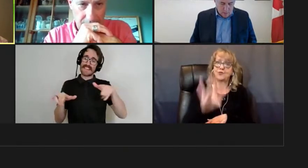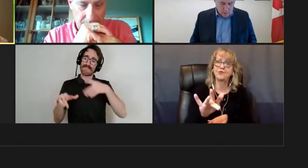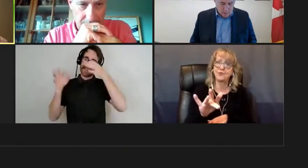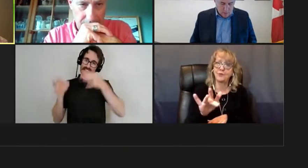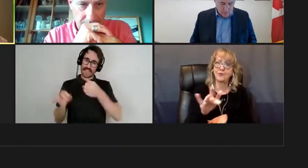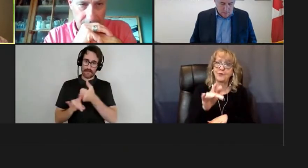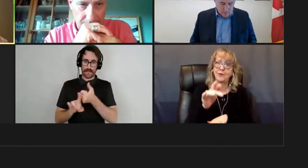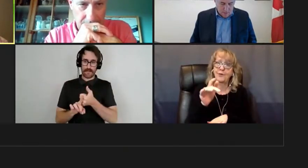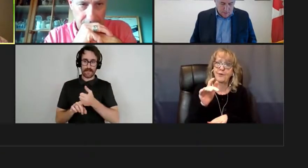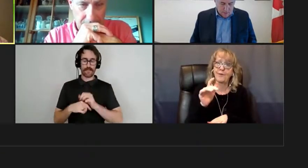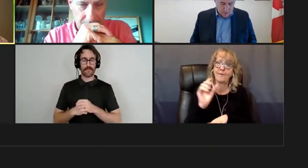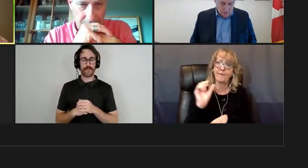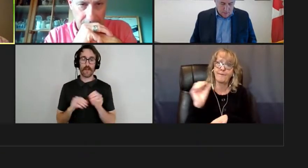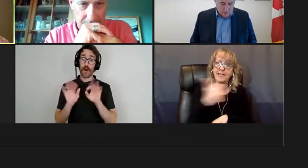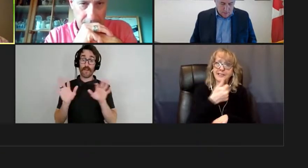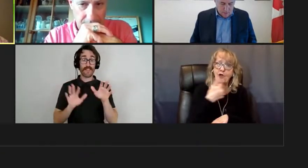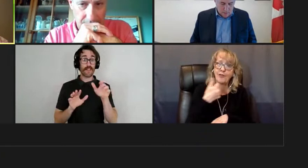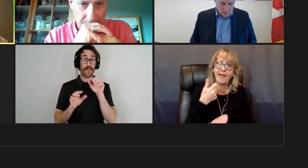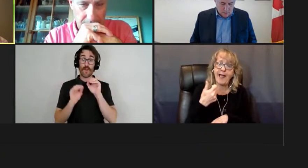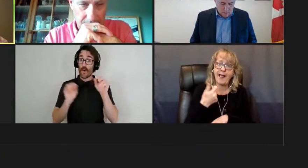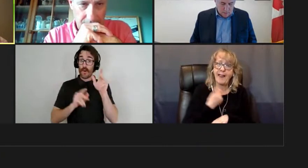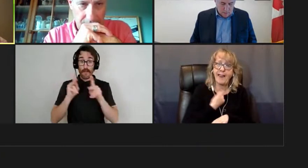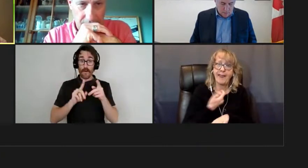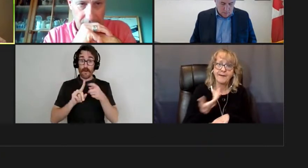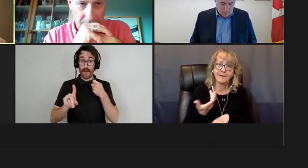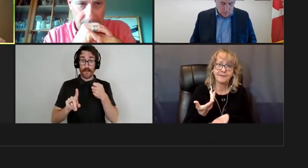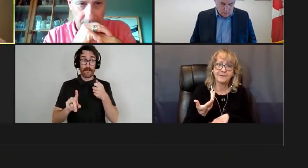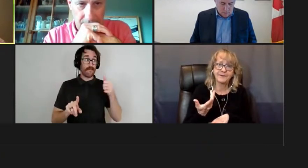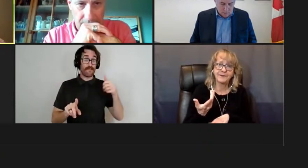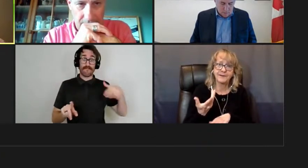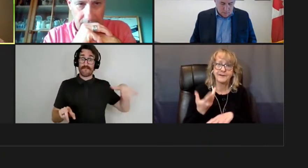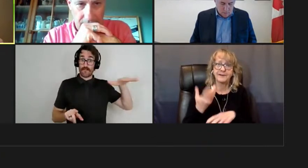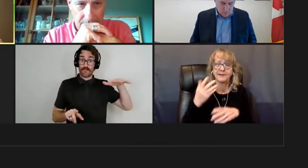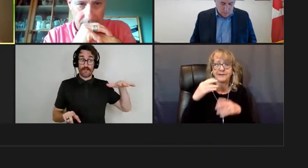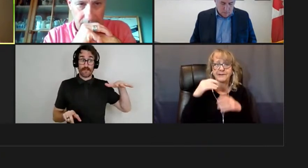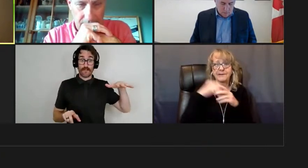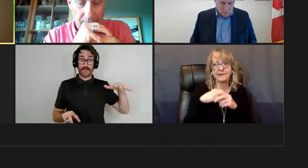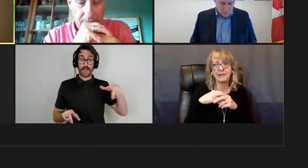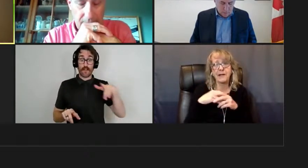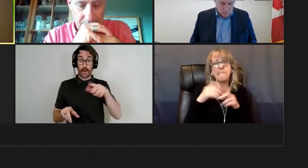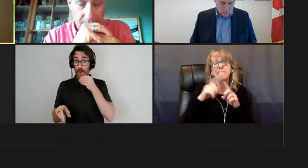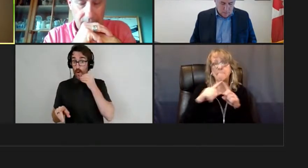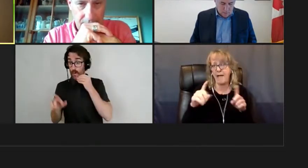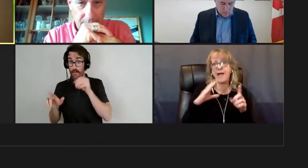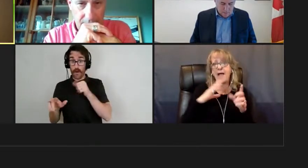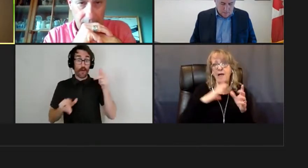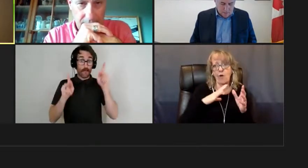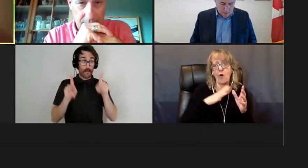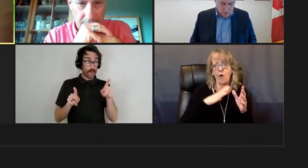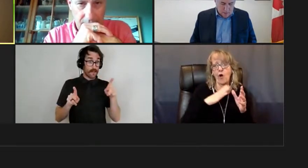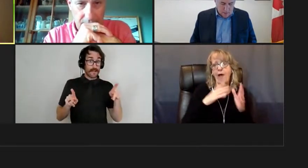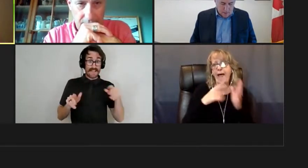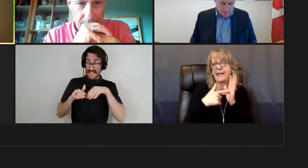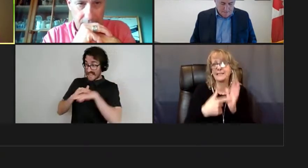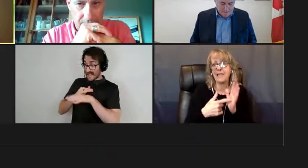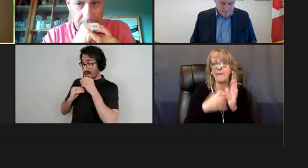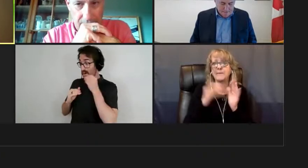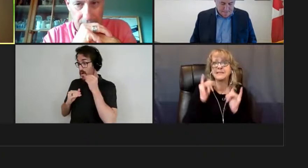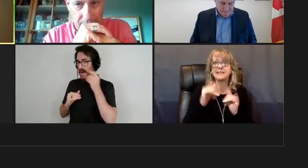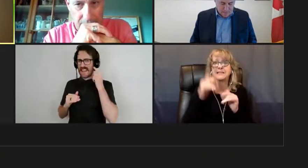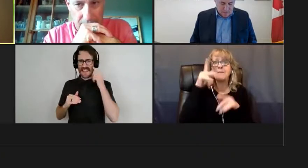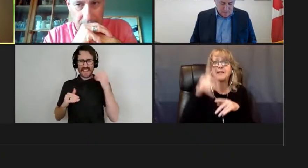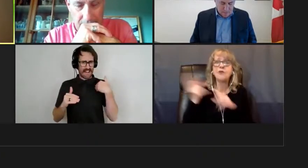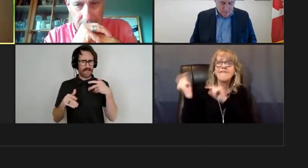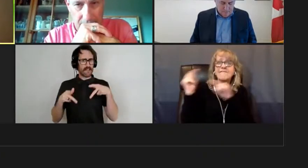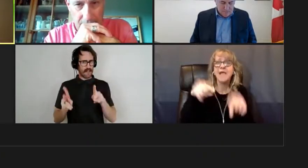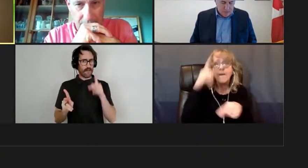Yes, it's no one from outside your household, but I do believe there's a provision for a caregiver. So from a legal standpoint,